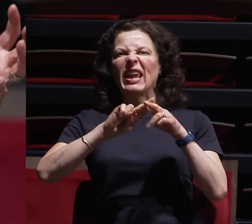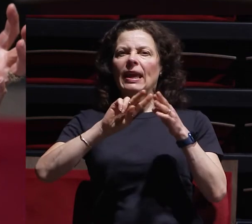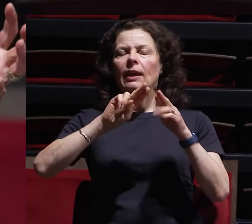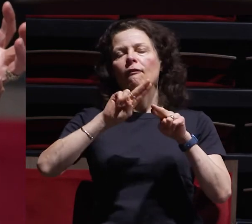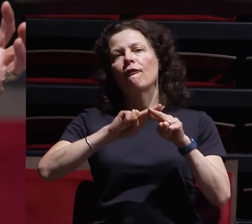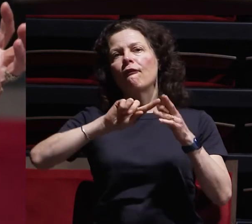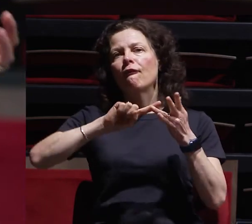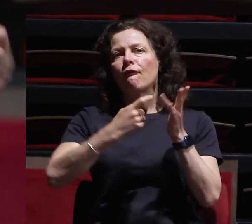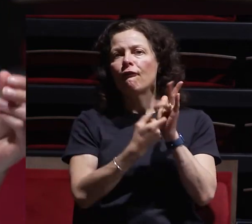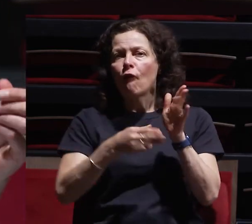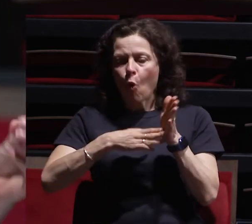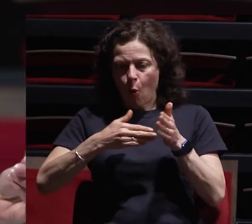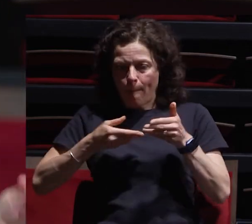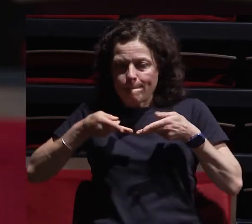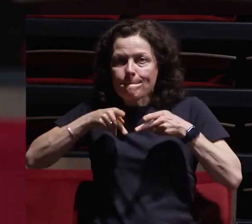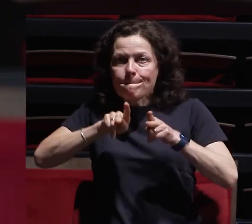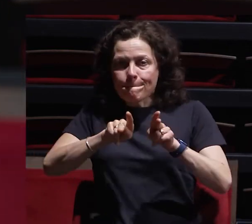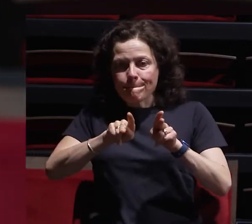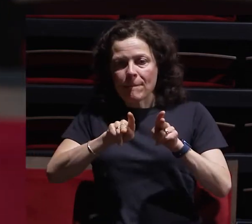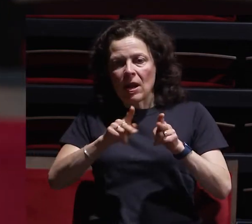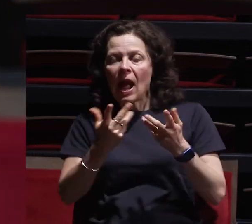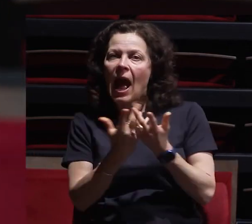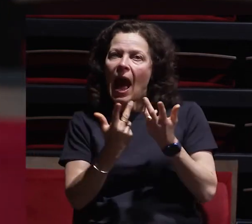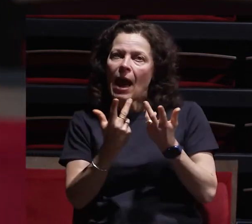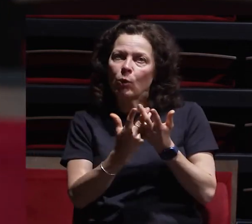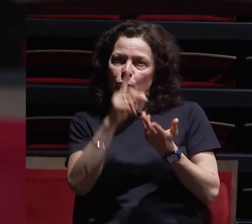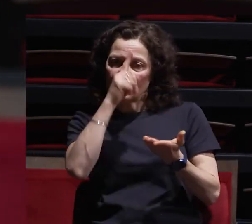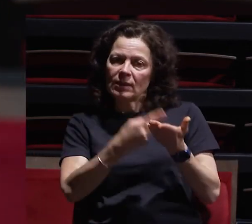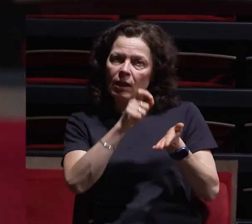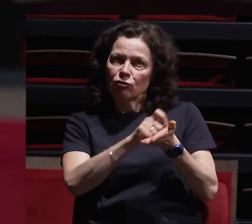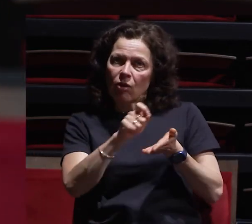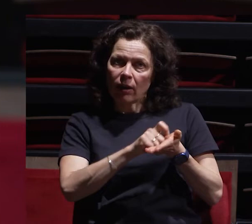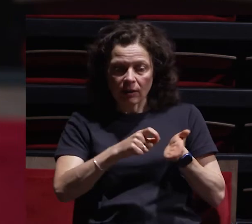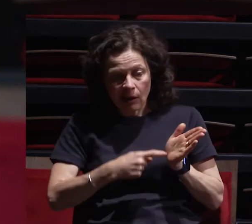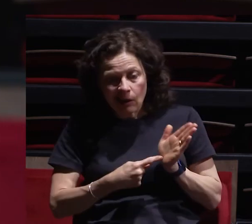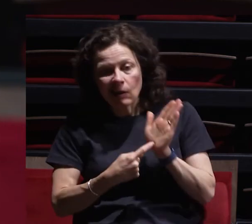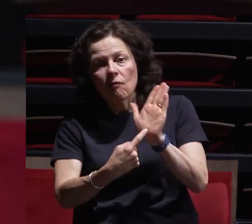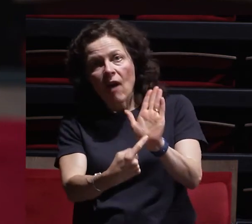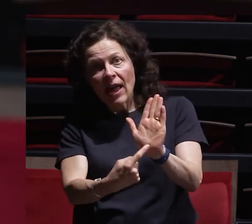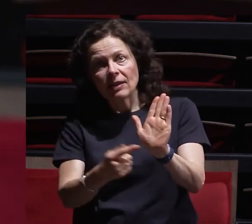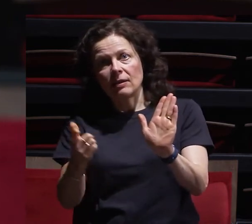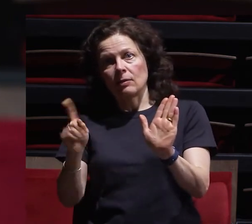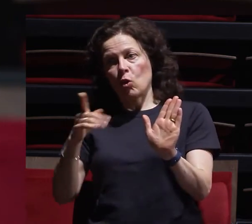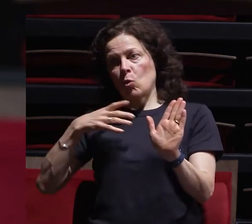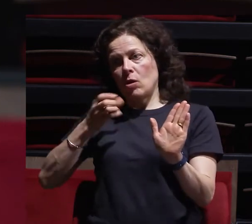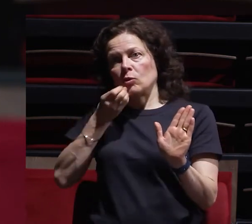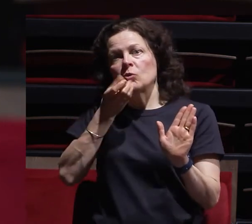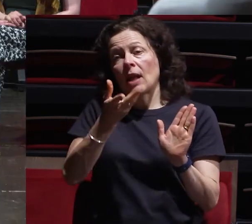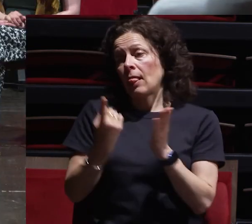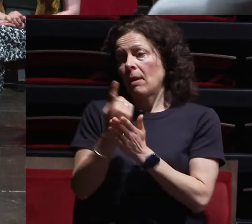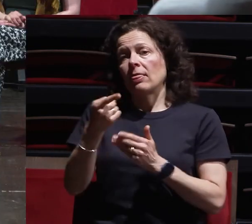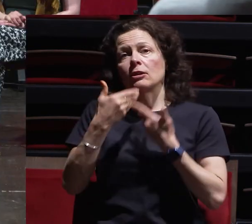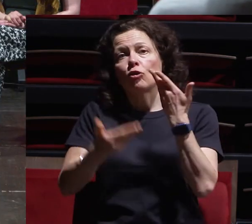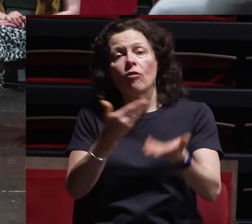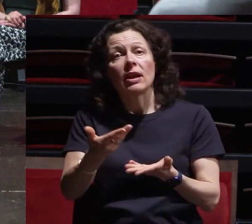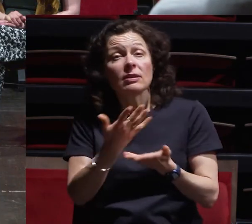the form with which you choose to write conveys what it is that you want to convey